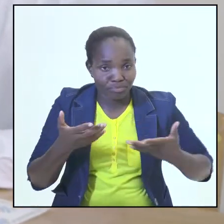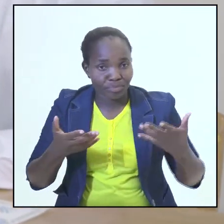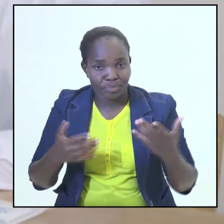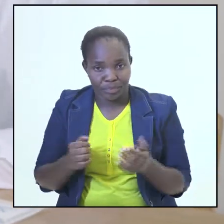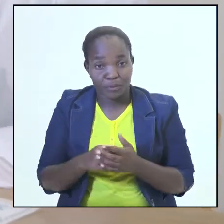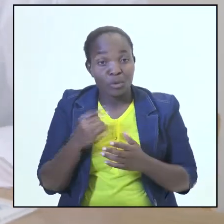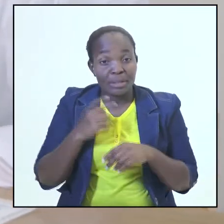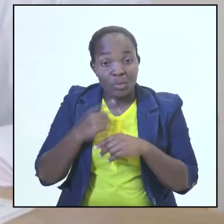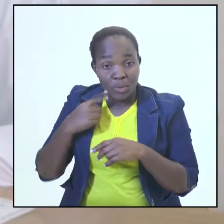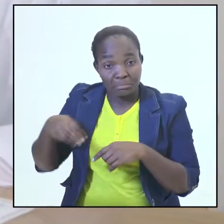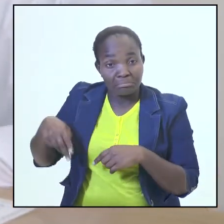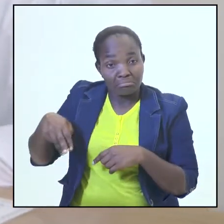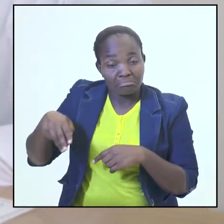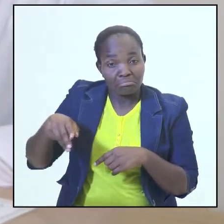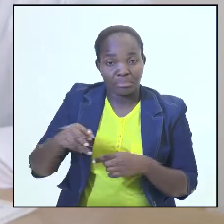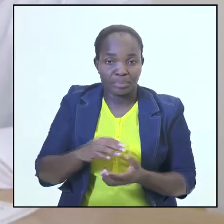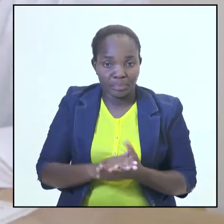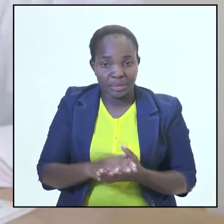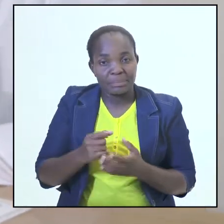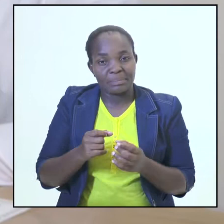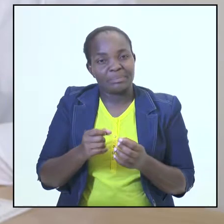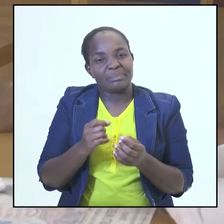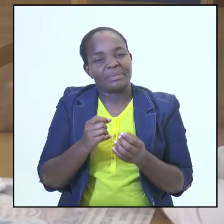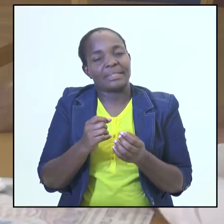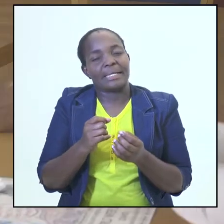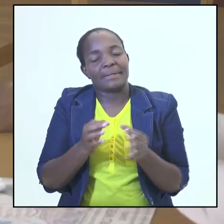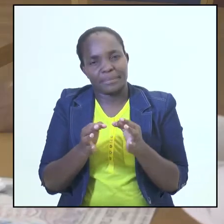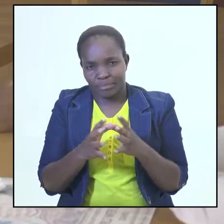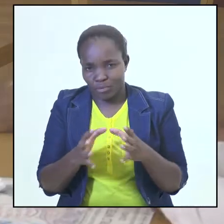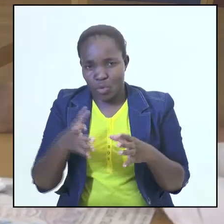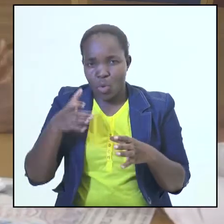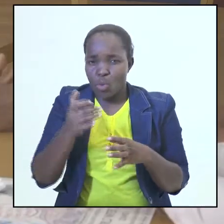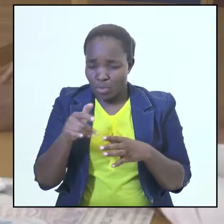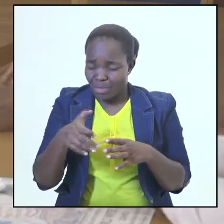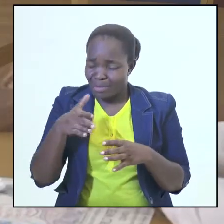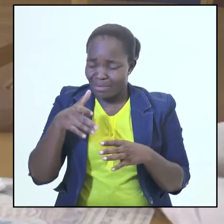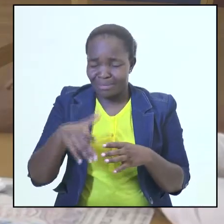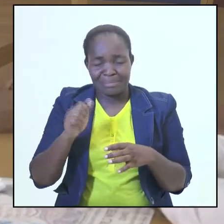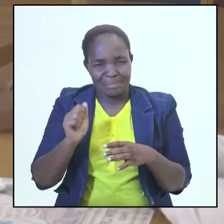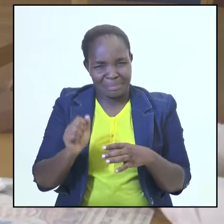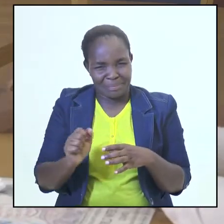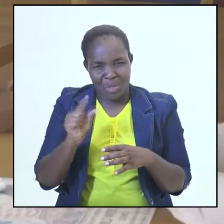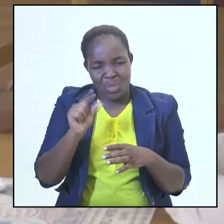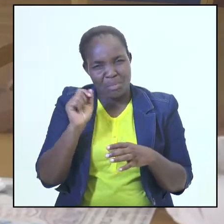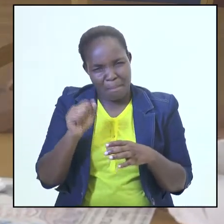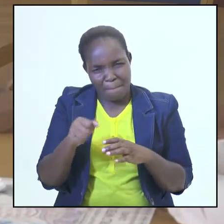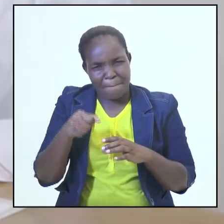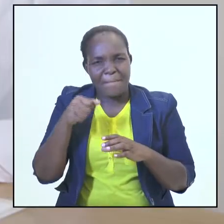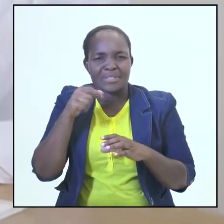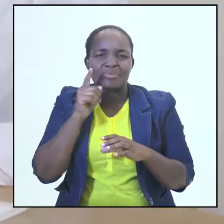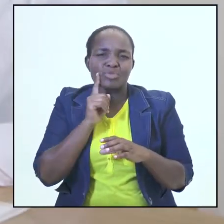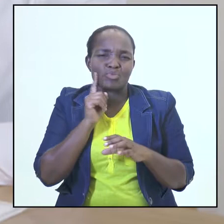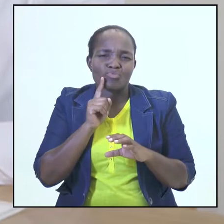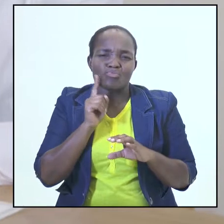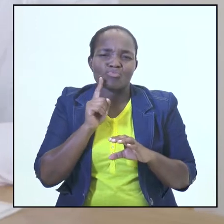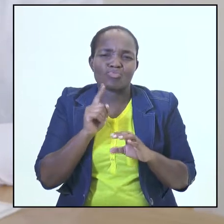when we were walking, water in Namibia is a very precious resource. It must be conserved, which is why this water reclamation plant